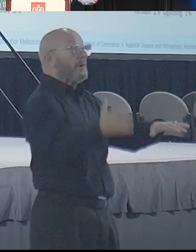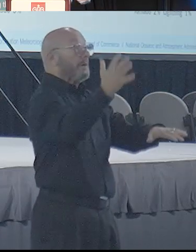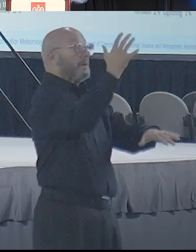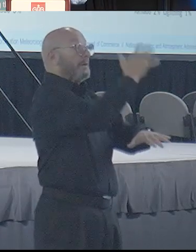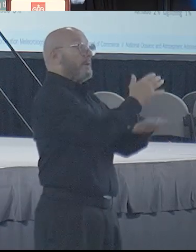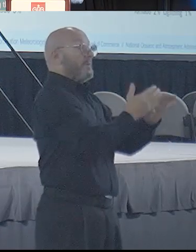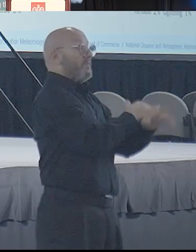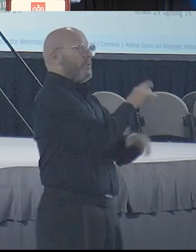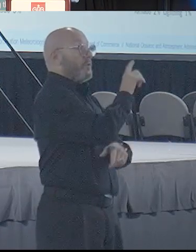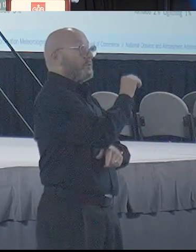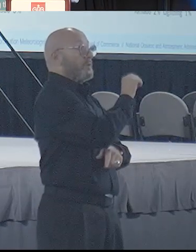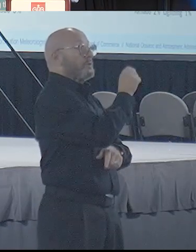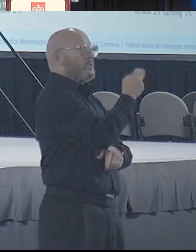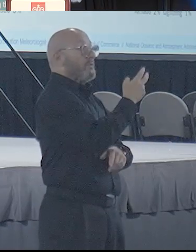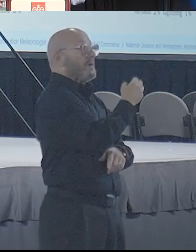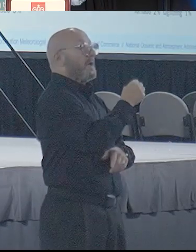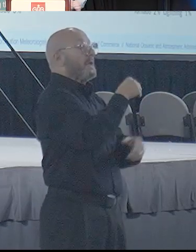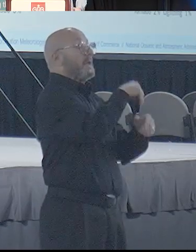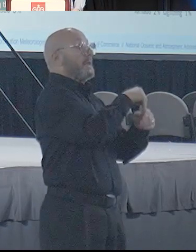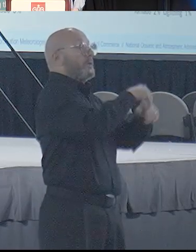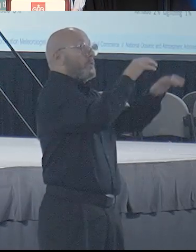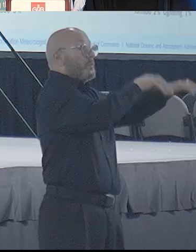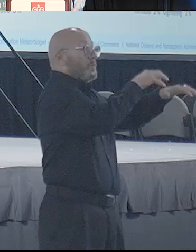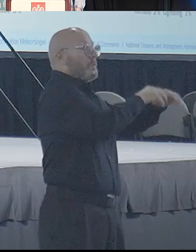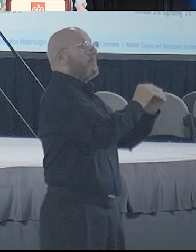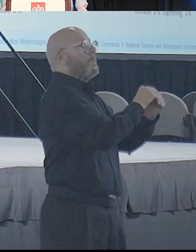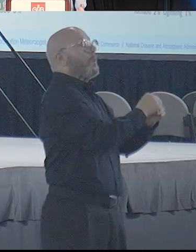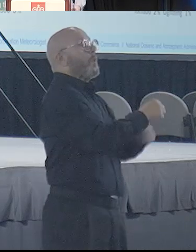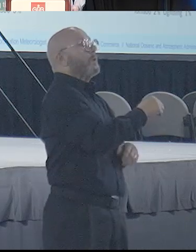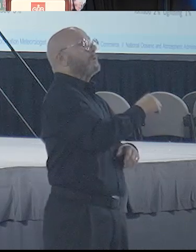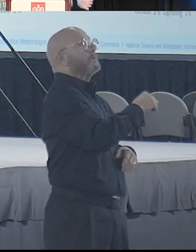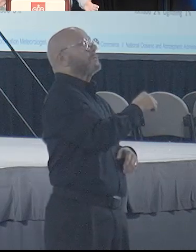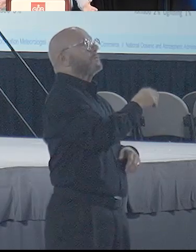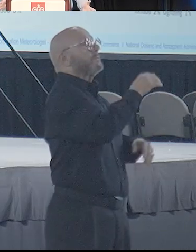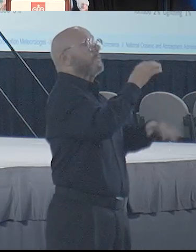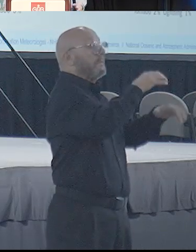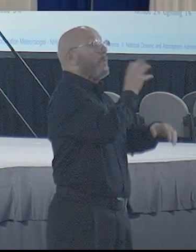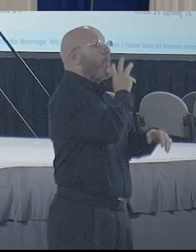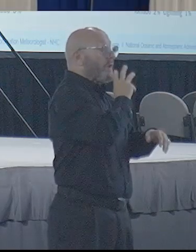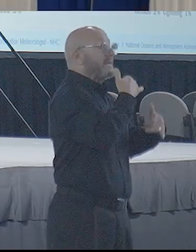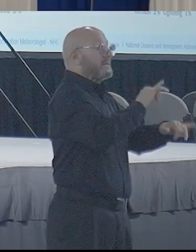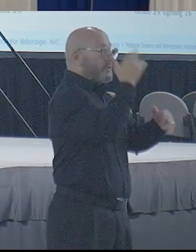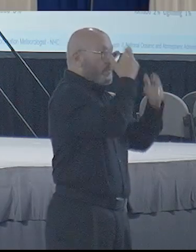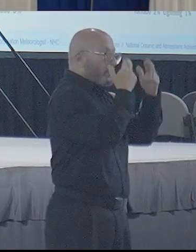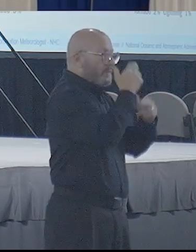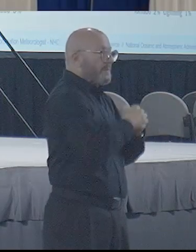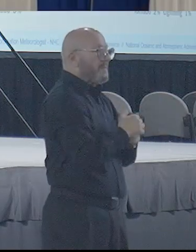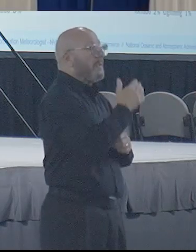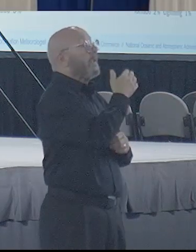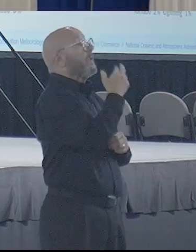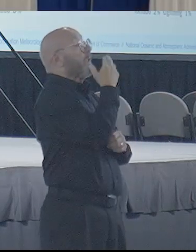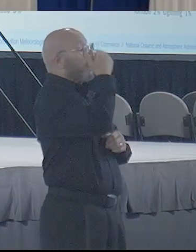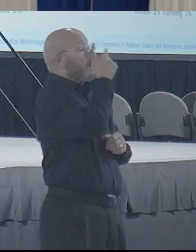before 2012, and now the inland rainfall is the higher percentage, but it's still water. And the reasons for that is really a couple of